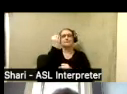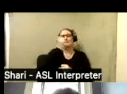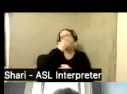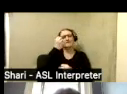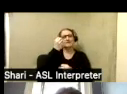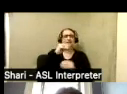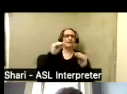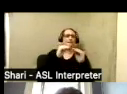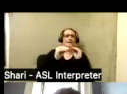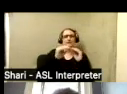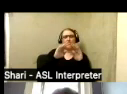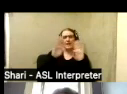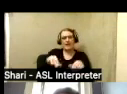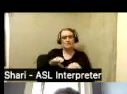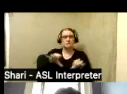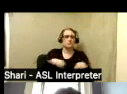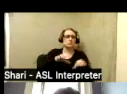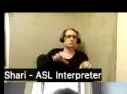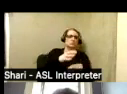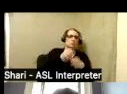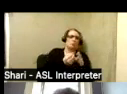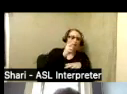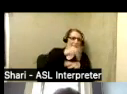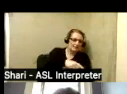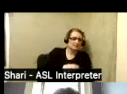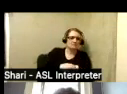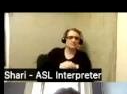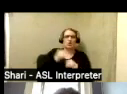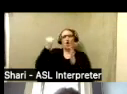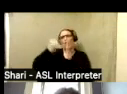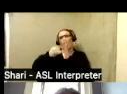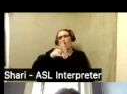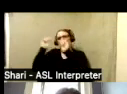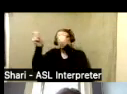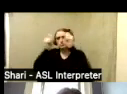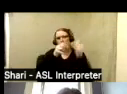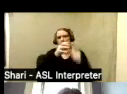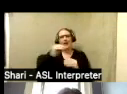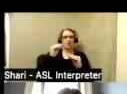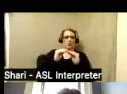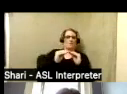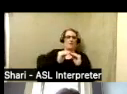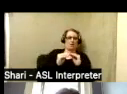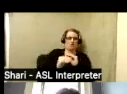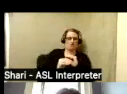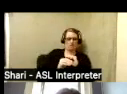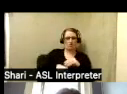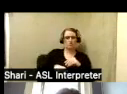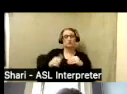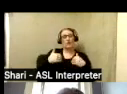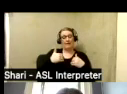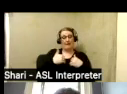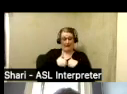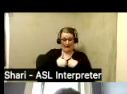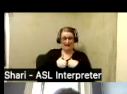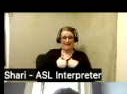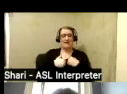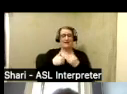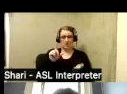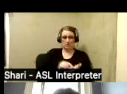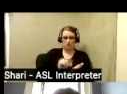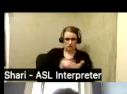of the house. They do horticulture, hang up art, and do routine repairs. So we have a newspaper, an